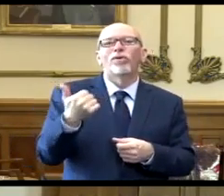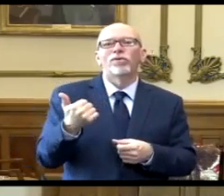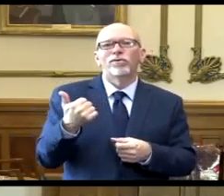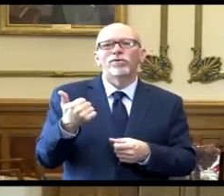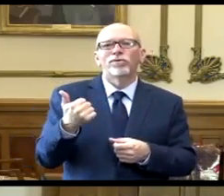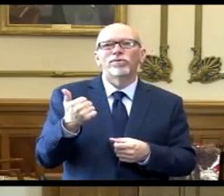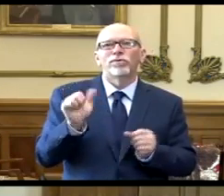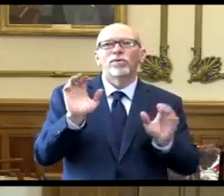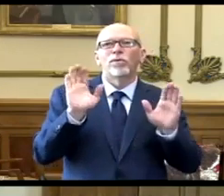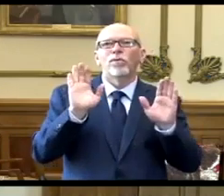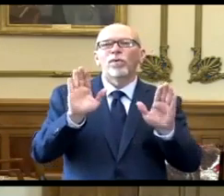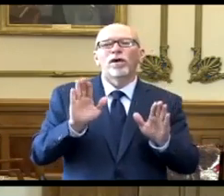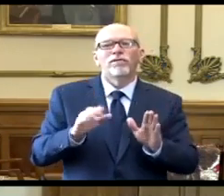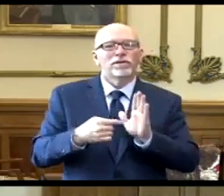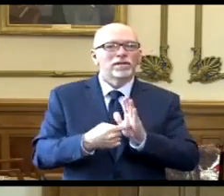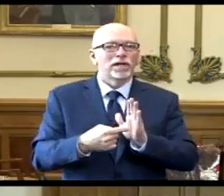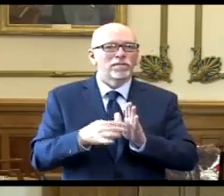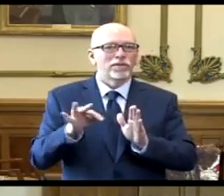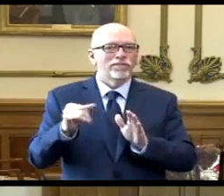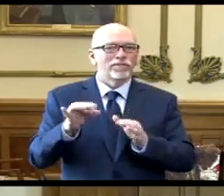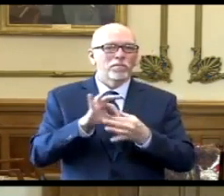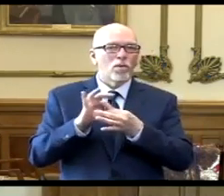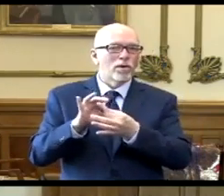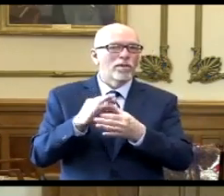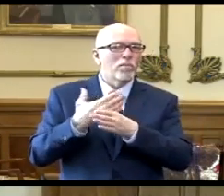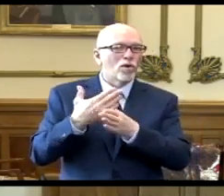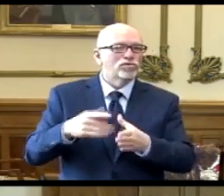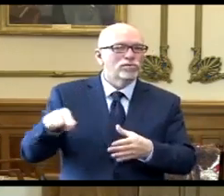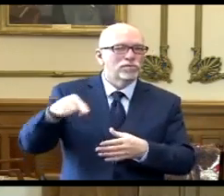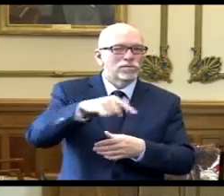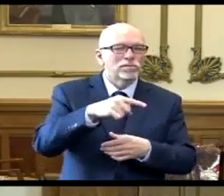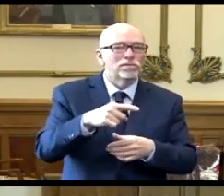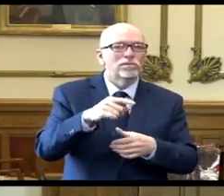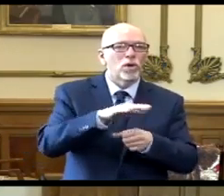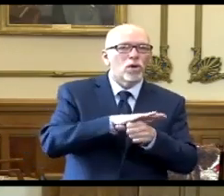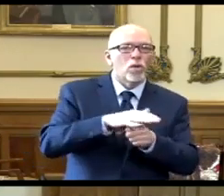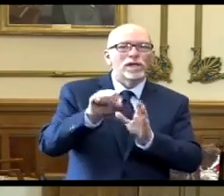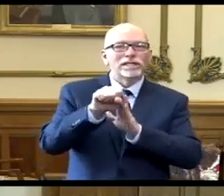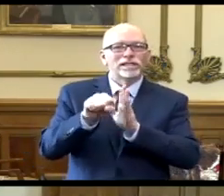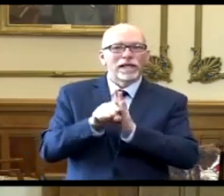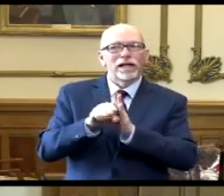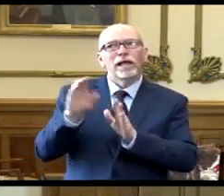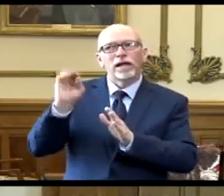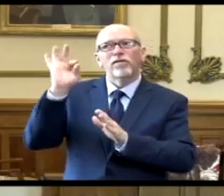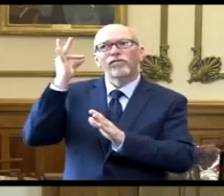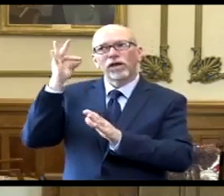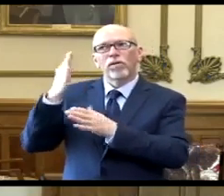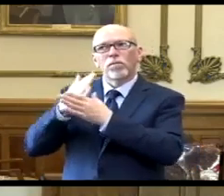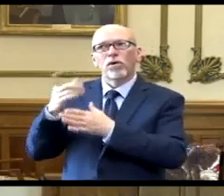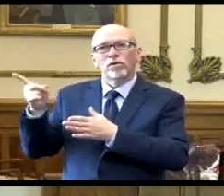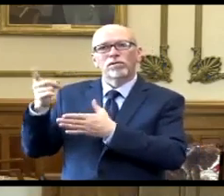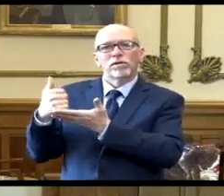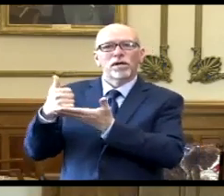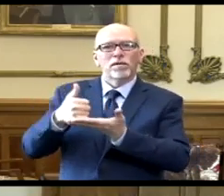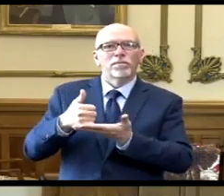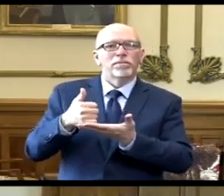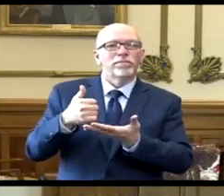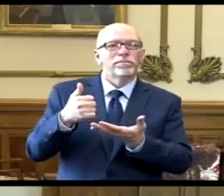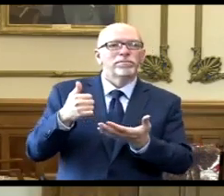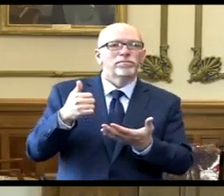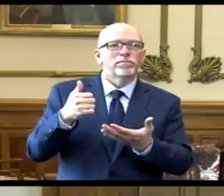another wonderful example of this partnership. You mentioned the local and the state, and by the way, our federal partners who are helping